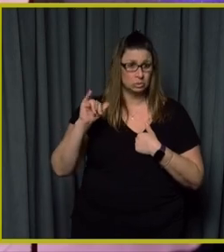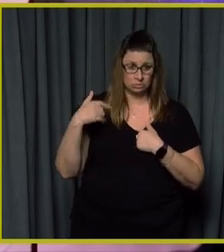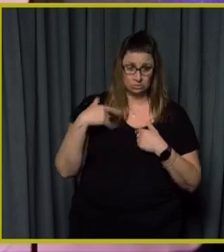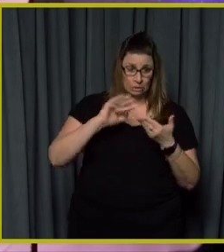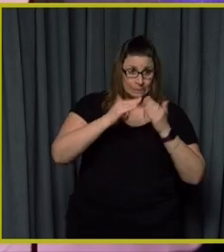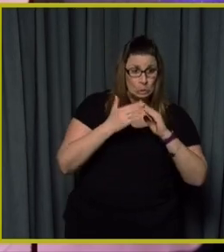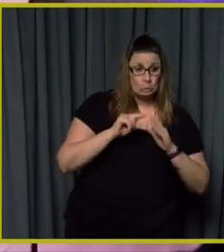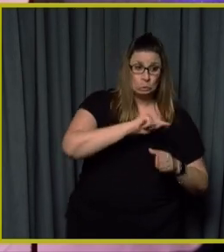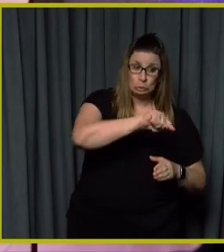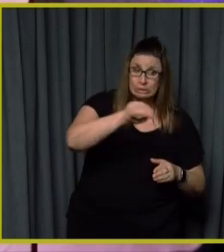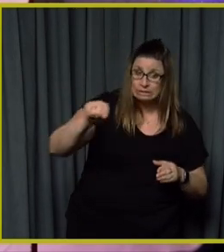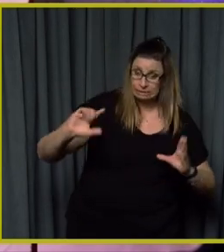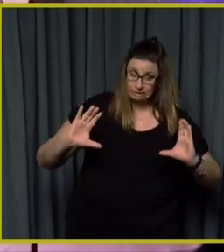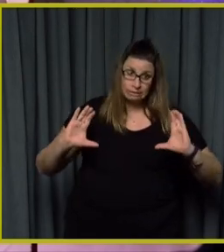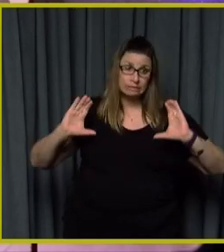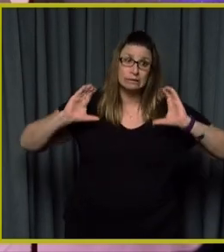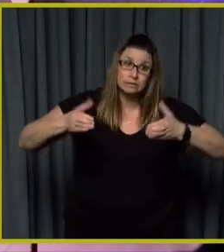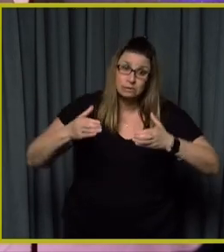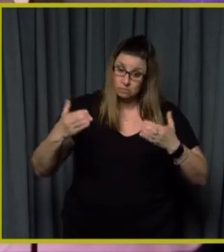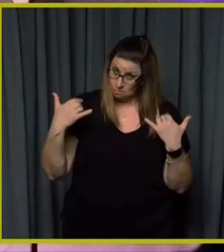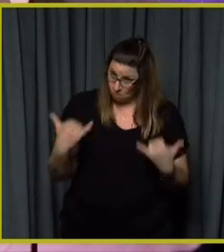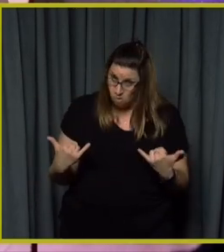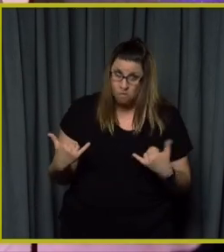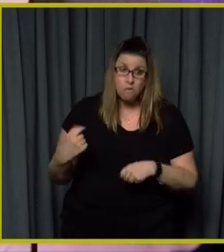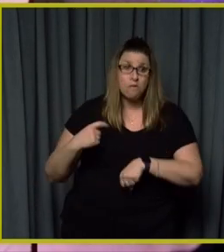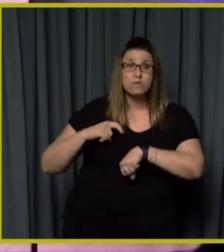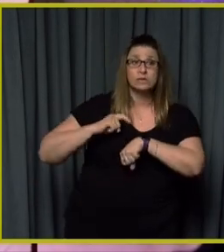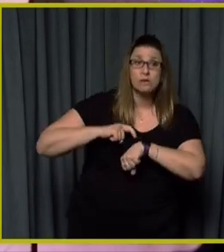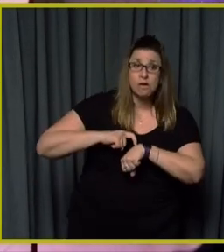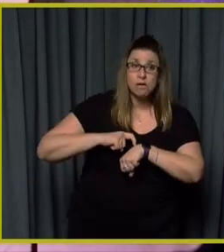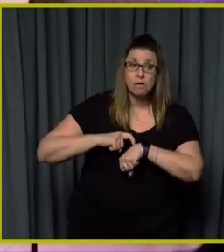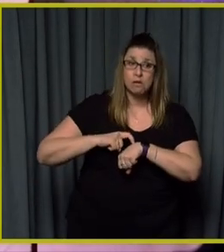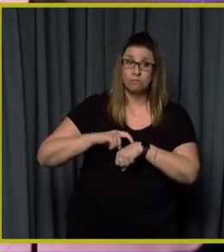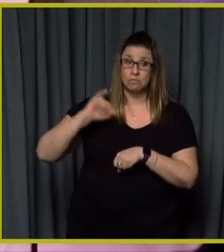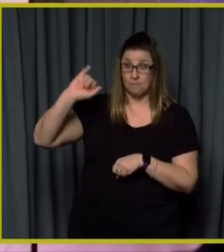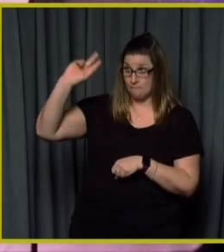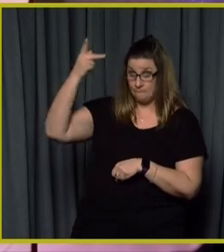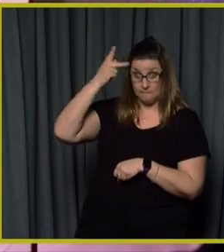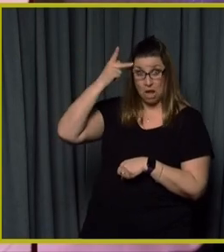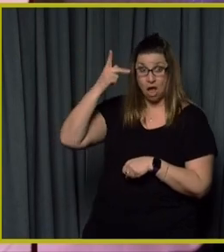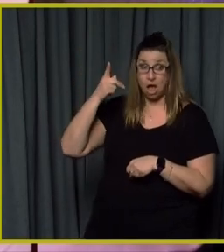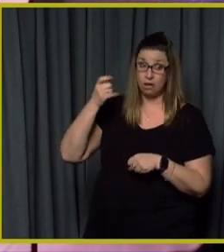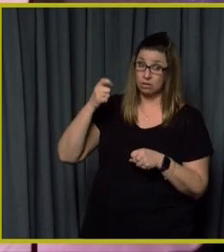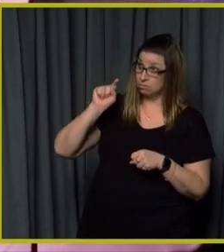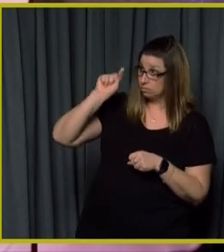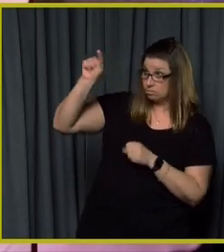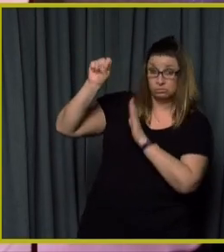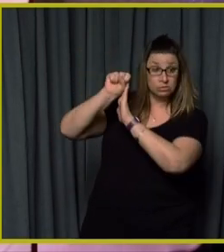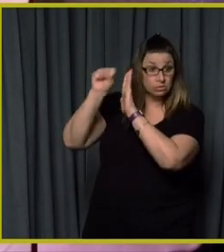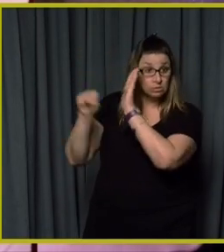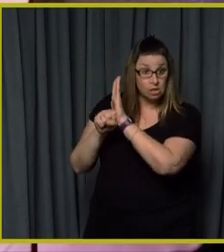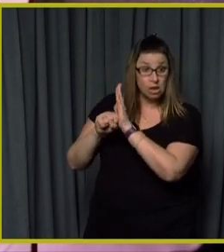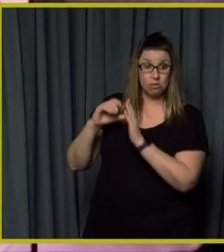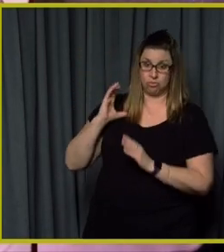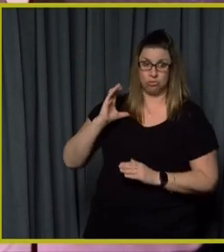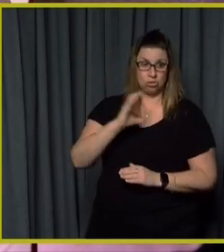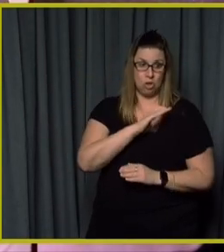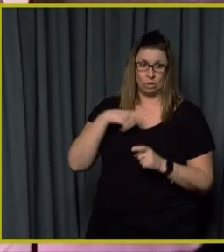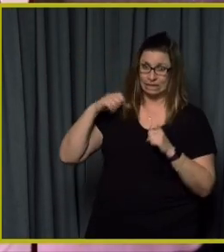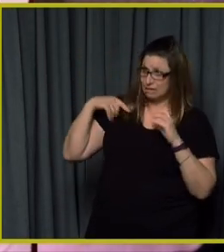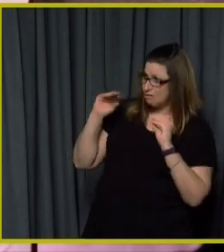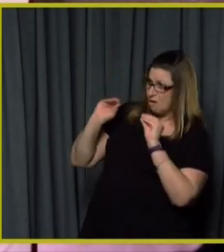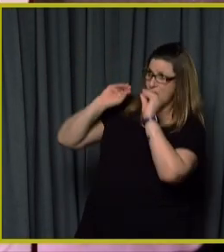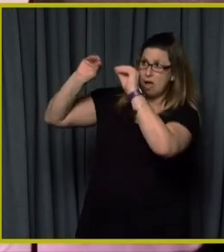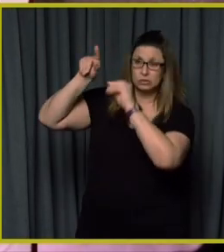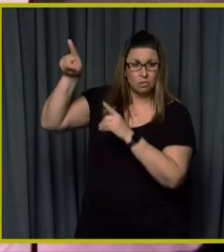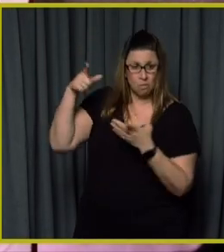time that we show our elected officials, our state legislators, what's going on, and that us young people